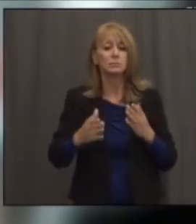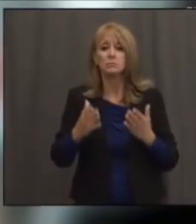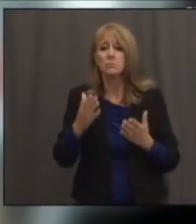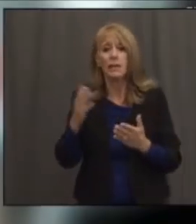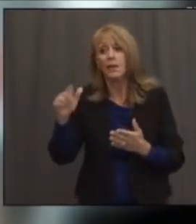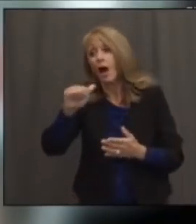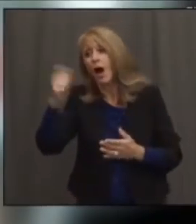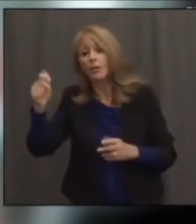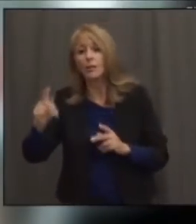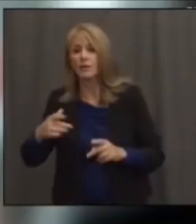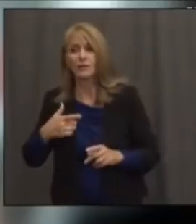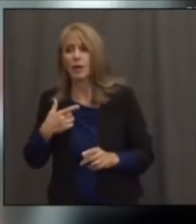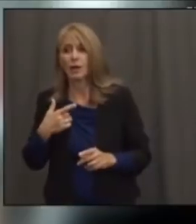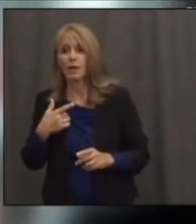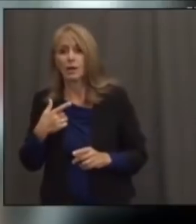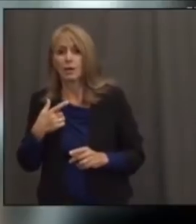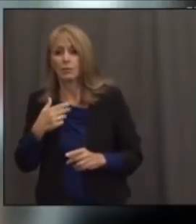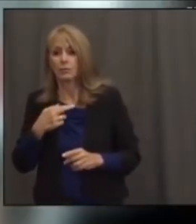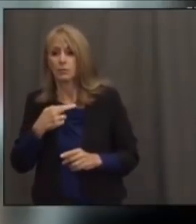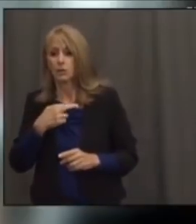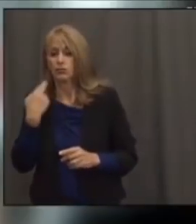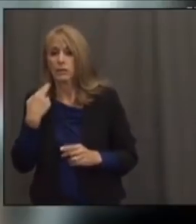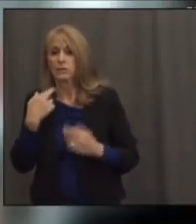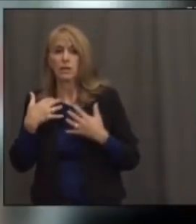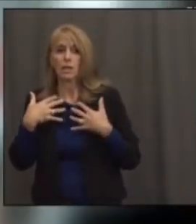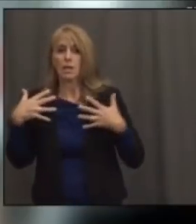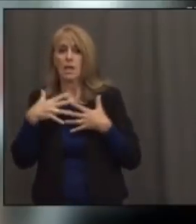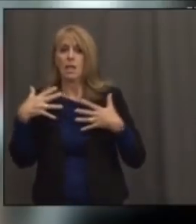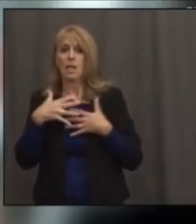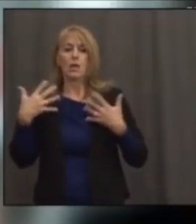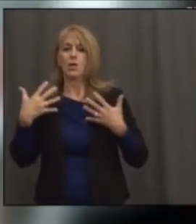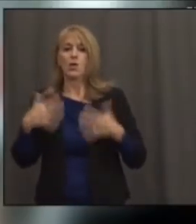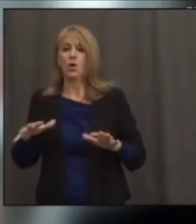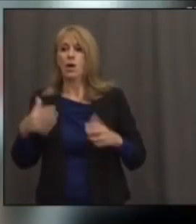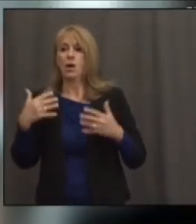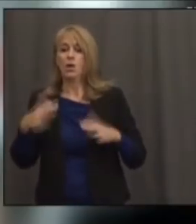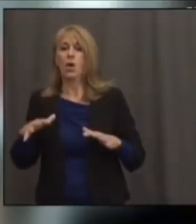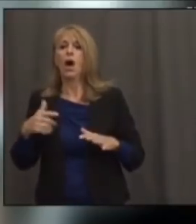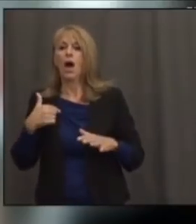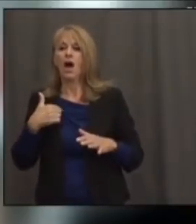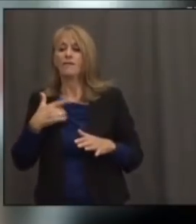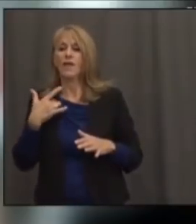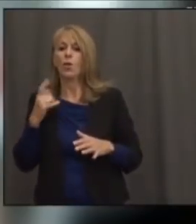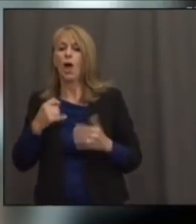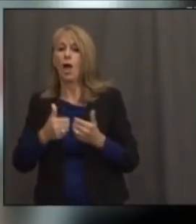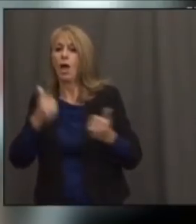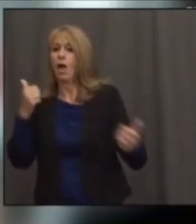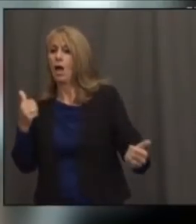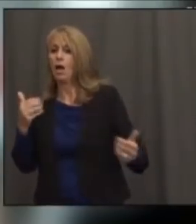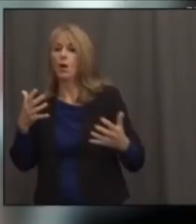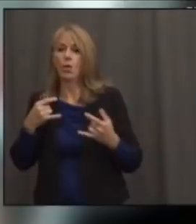intolerable risk, or a risk they don't necessarily want to take if they could take measures to mitigate that risk further. So there may be people